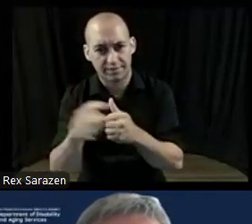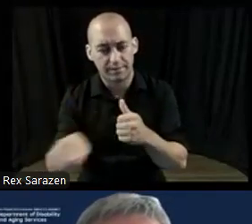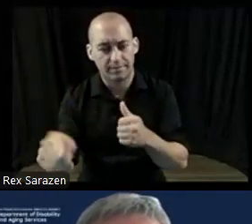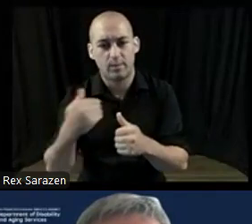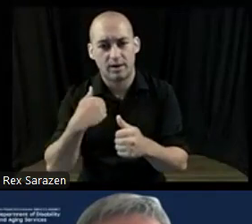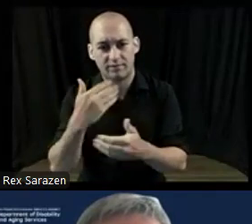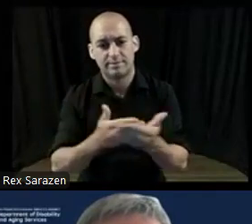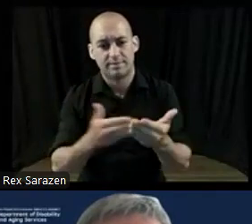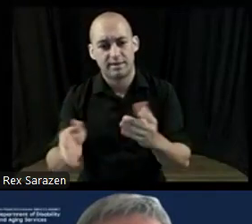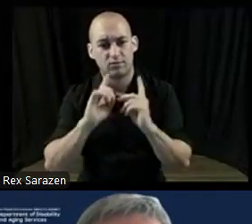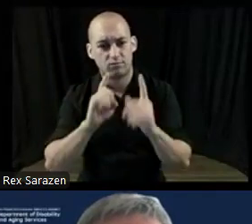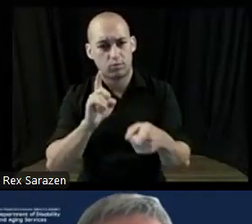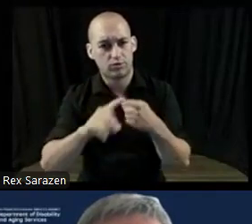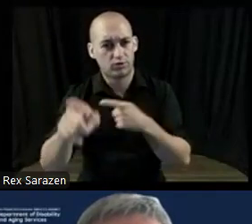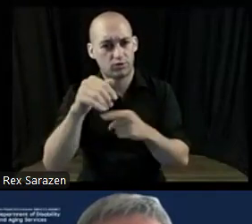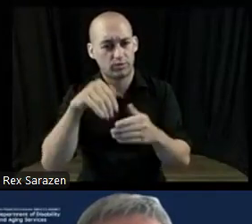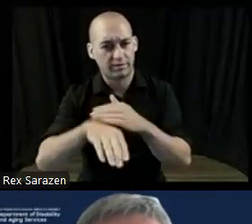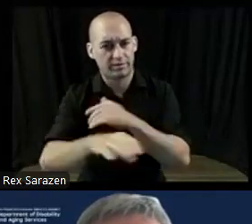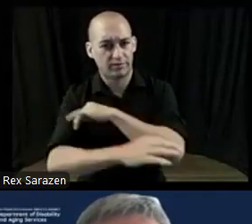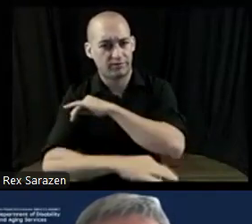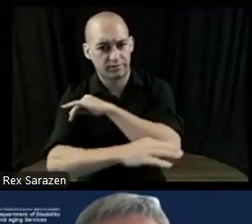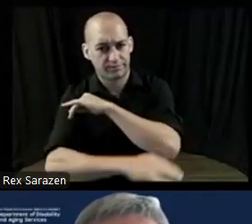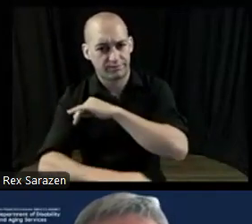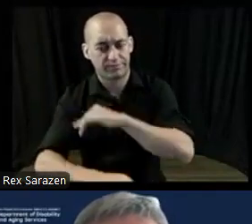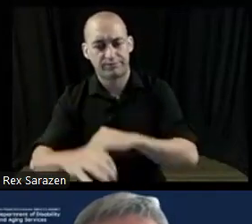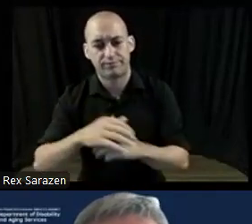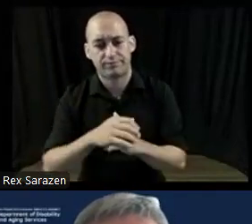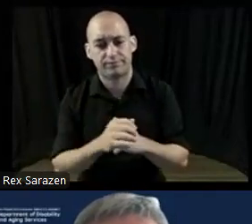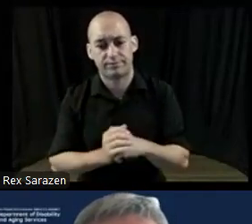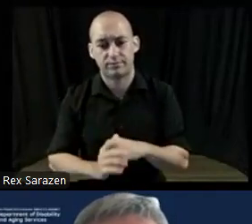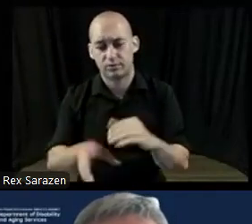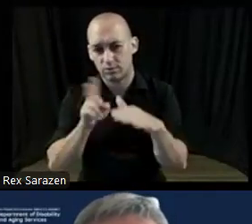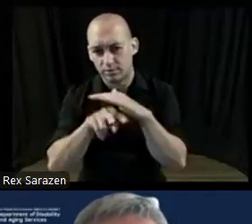report out to in the fall. So look out for that.